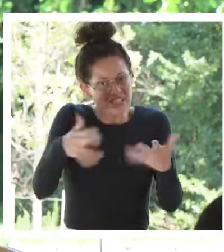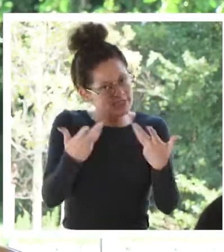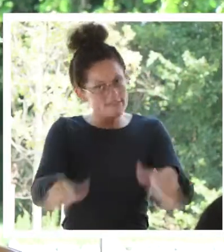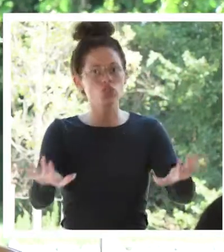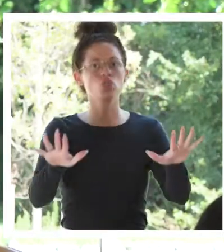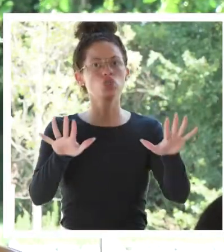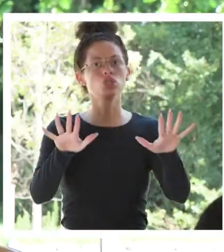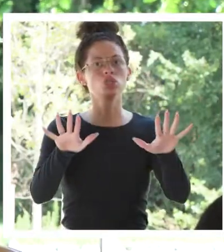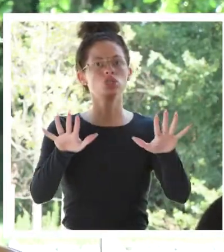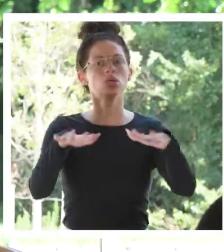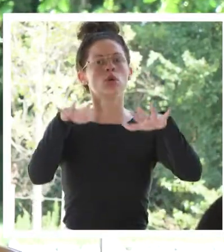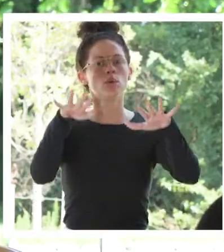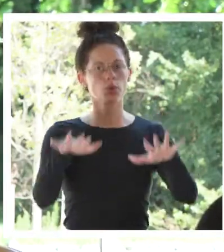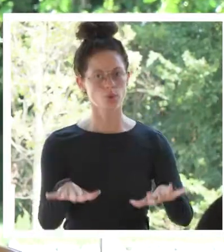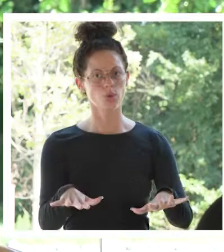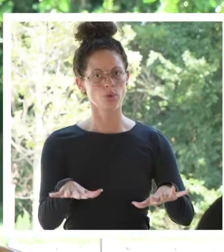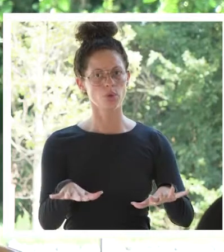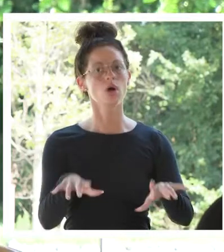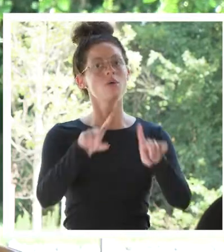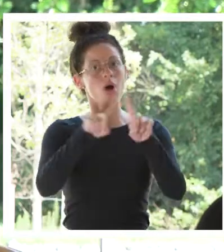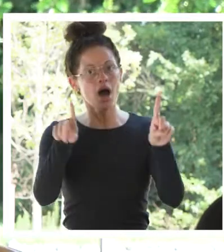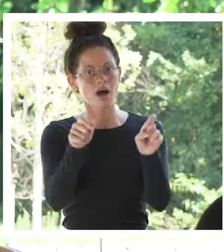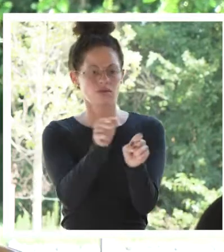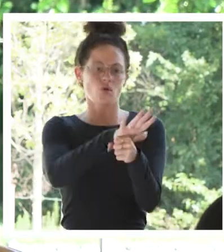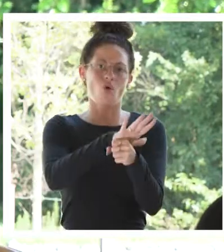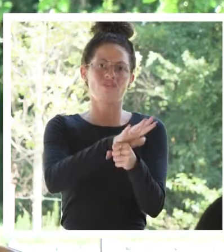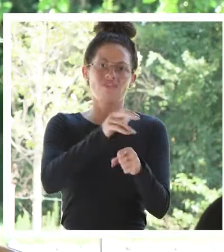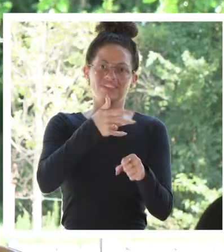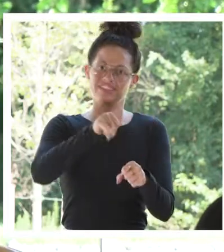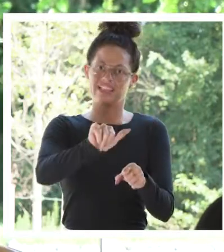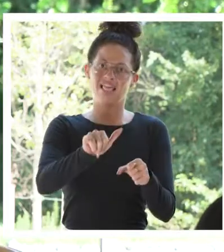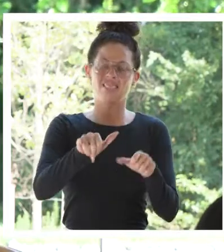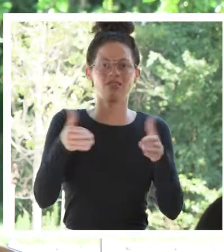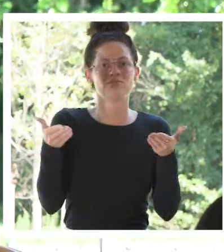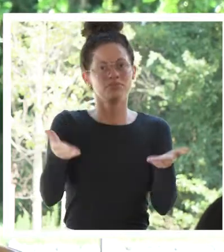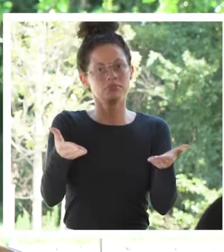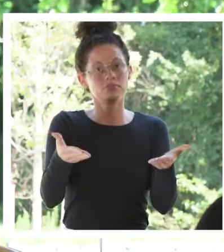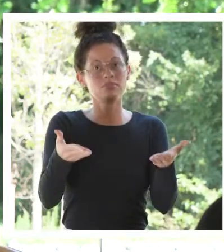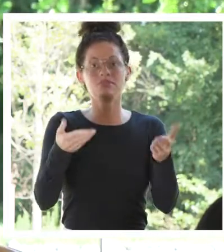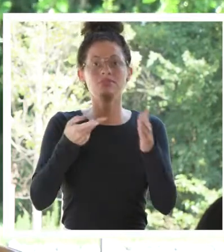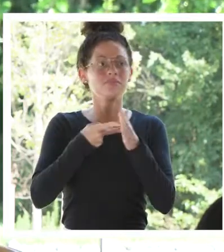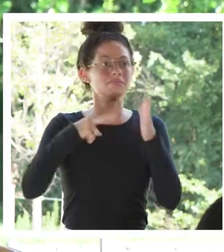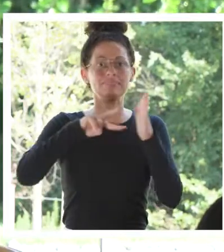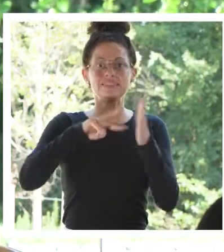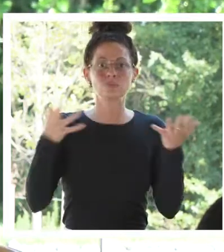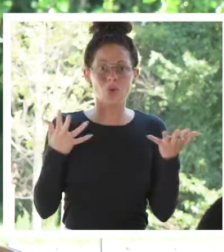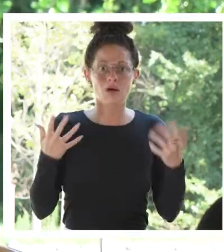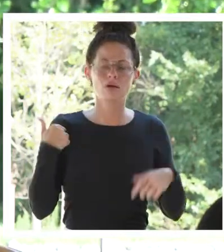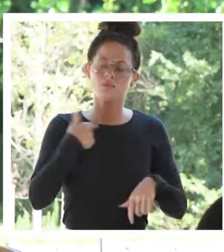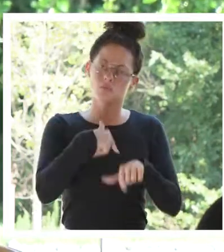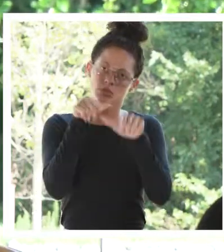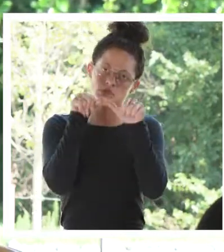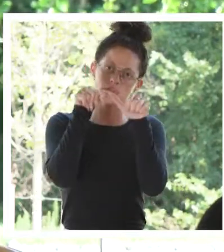you around the country. And so we need to keep at it. We need to keep at it to save lives.